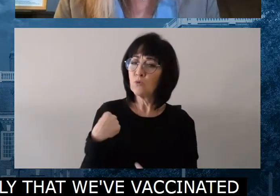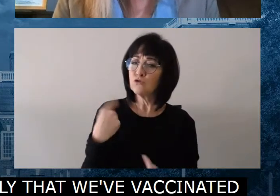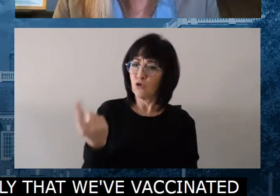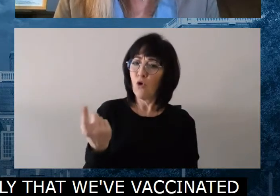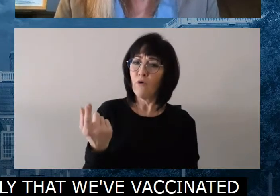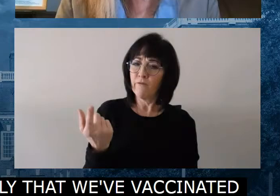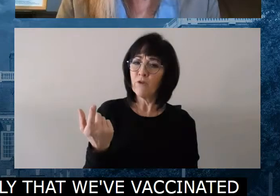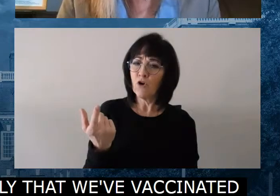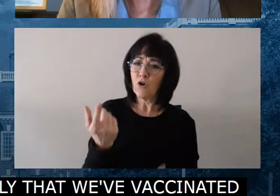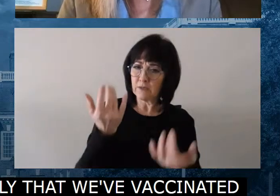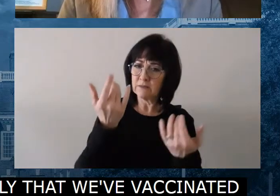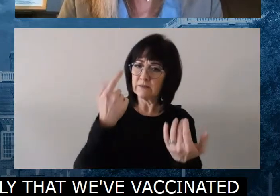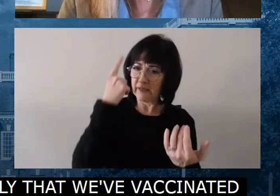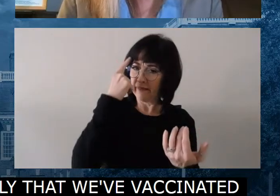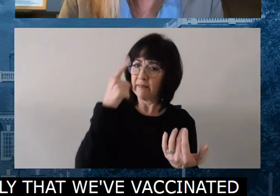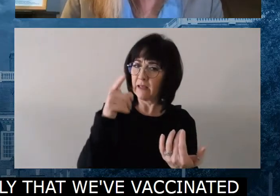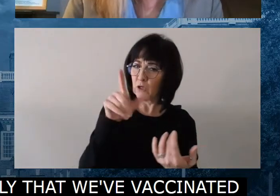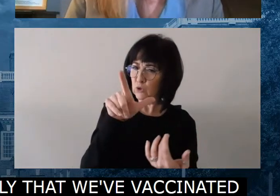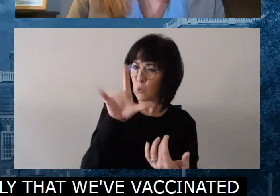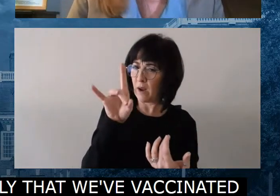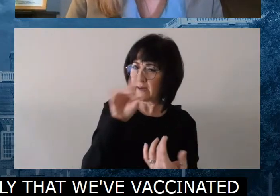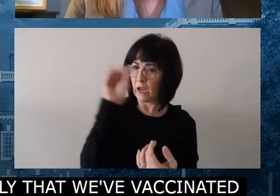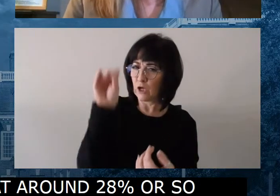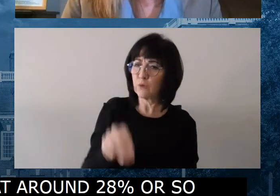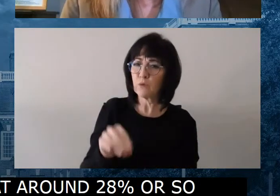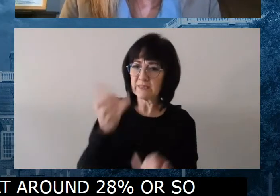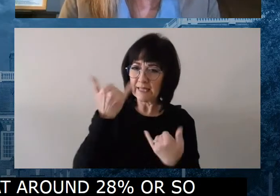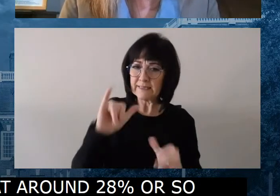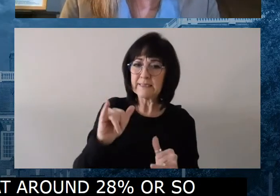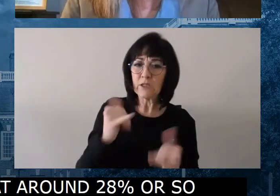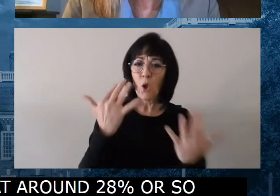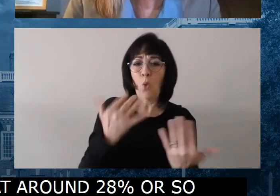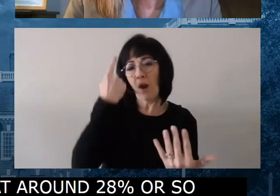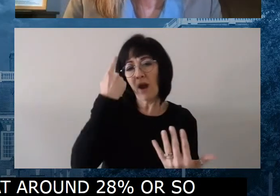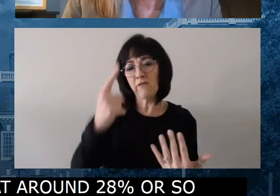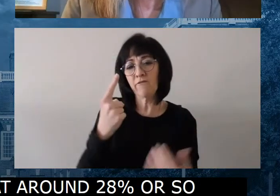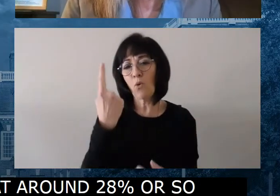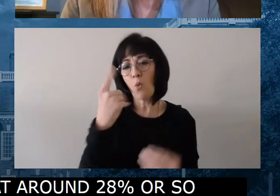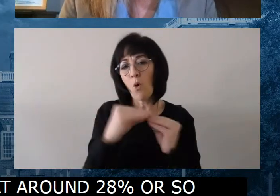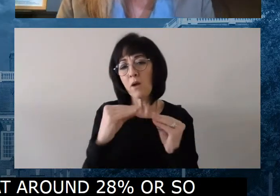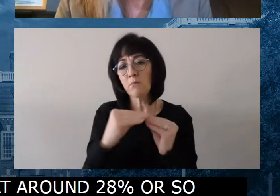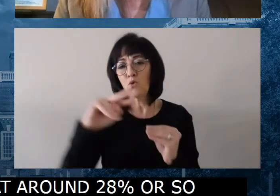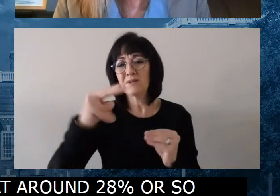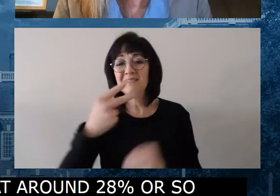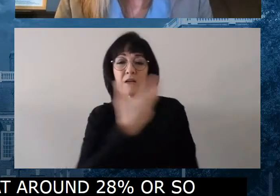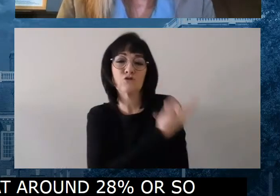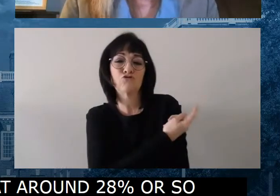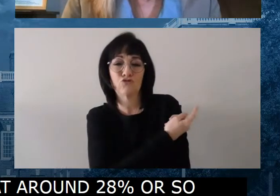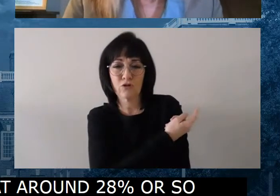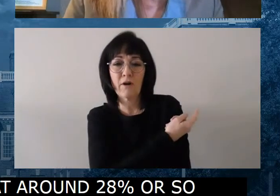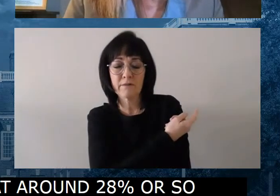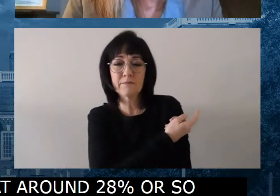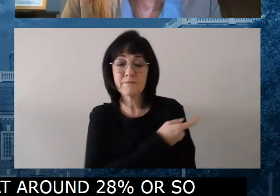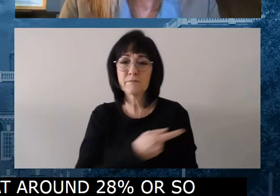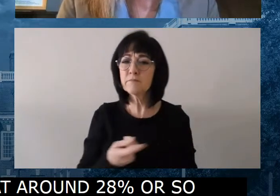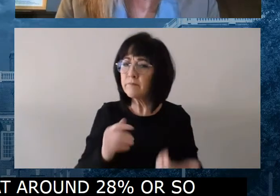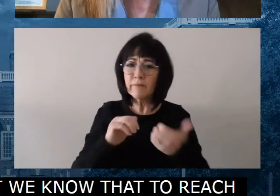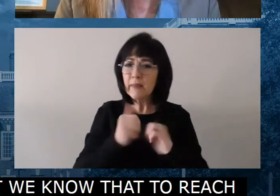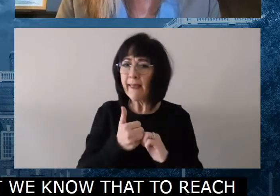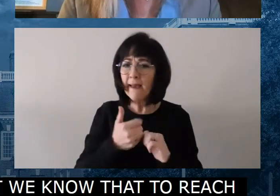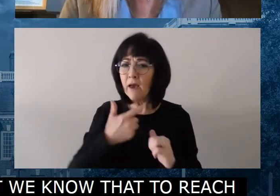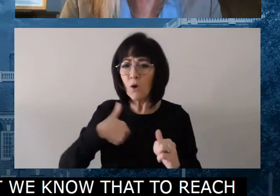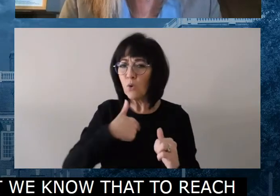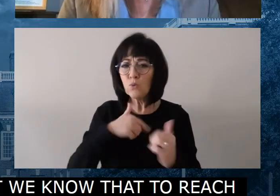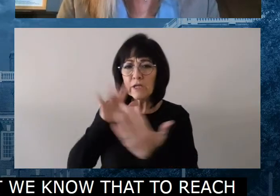least one vaccine. But we know that to reach many of those, we need to implement